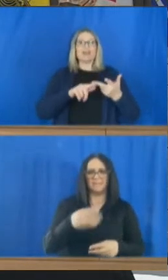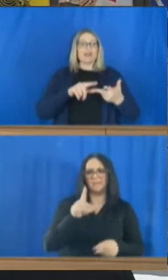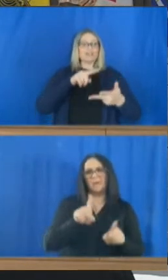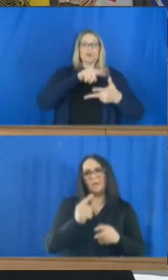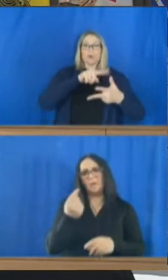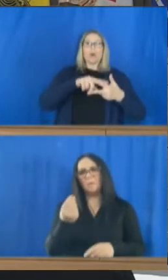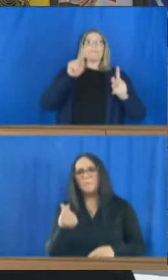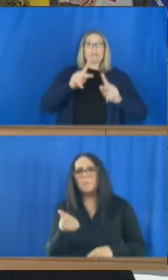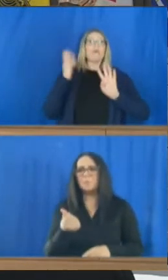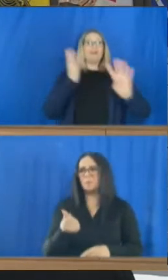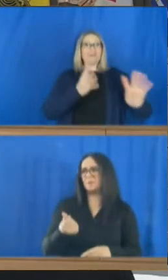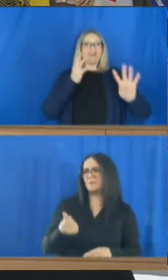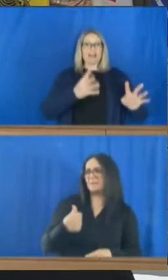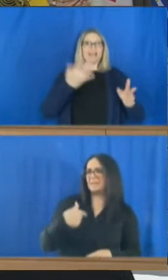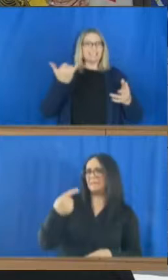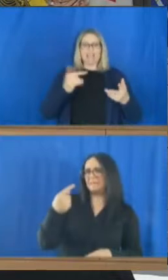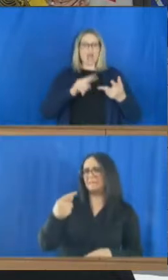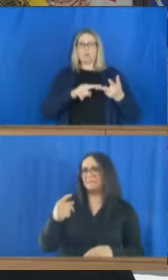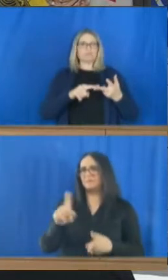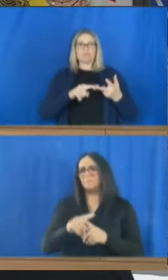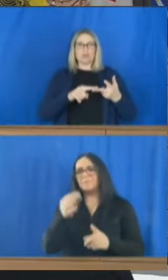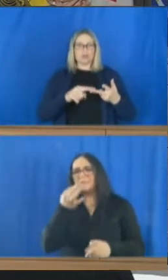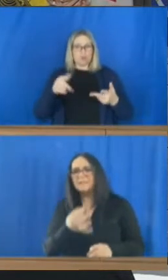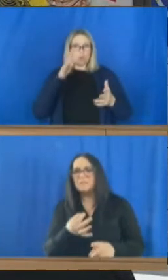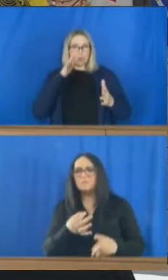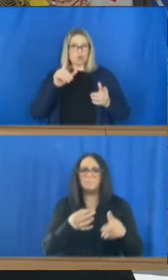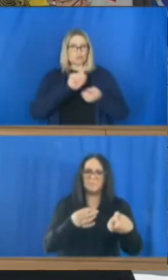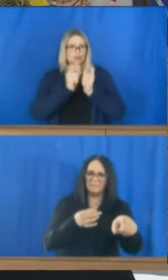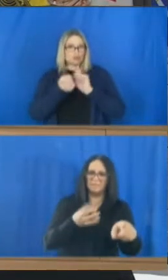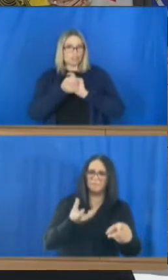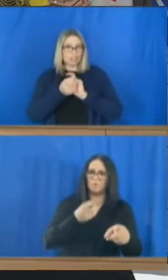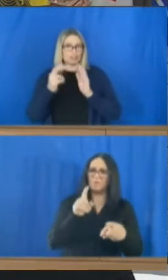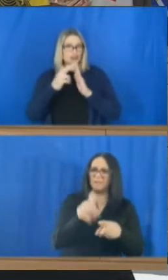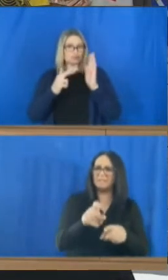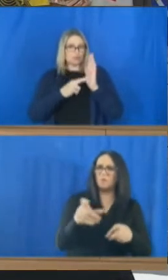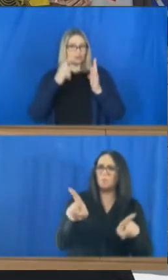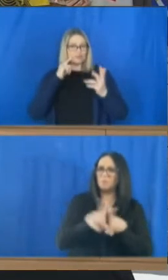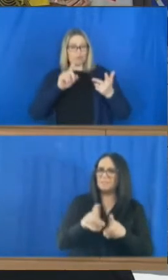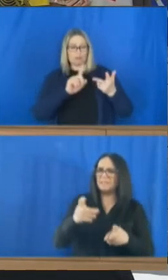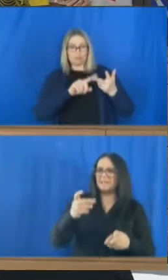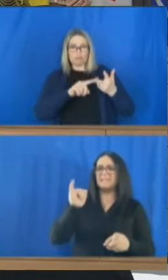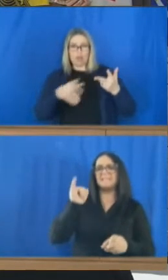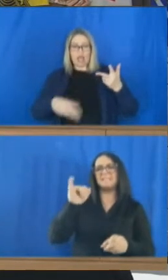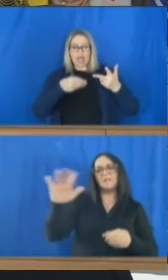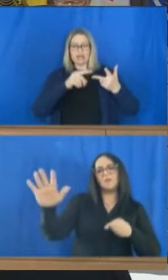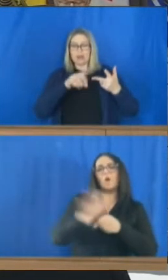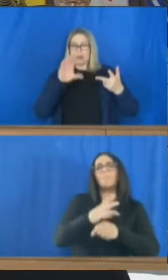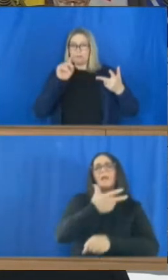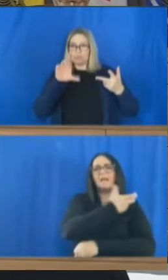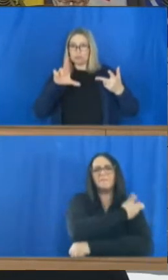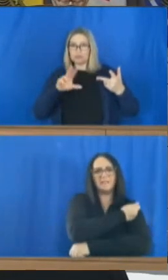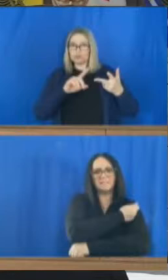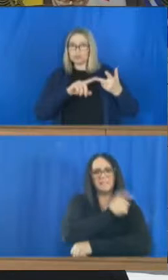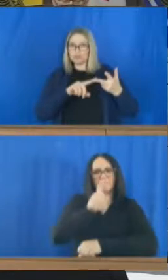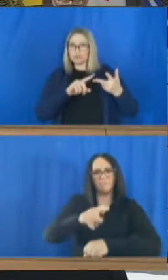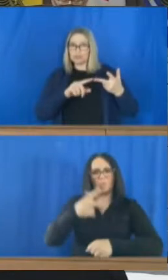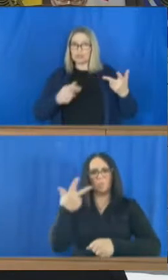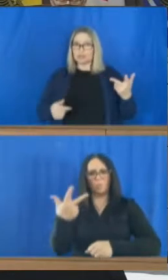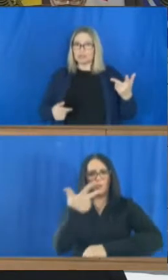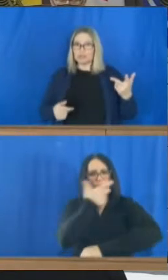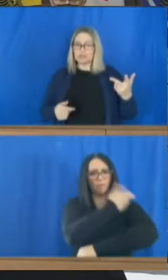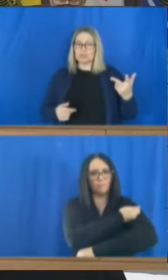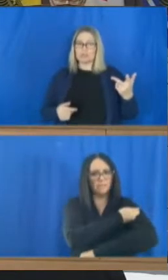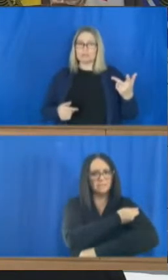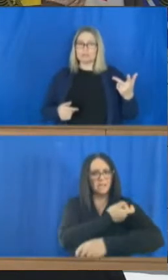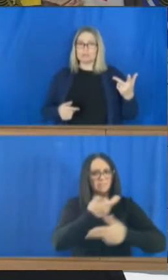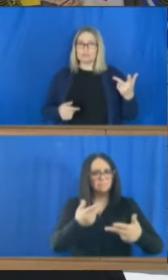for patients. So when will that be reflected in vaccine, I don't want to say passports, but to use vaccine papers to go to